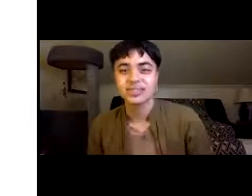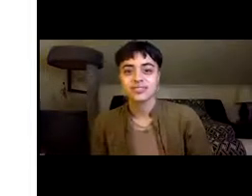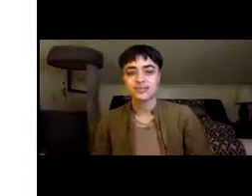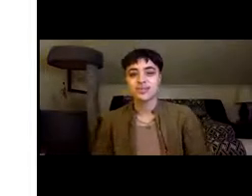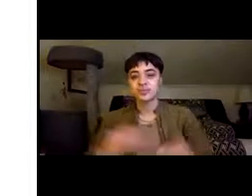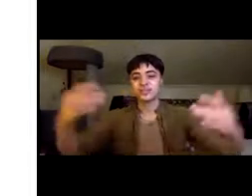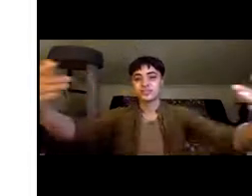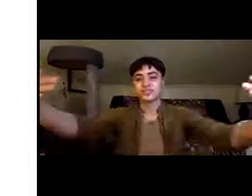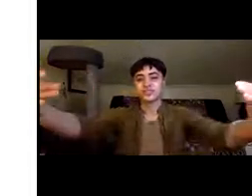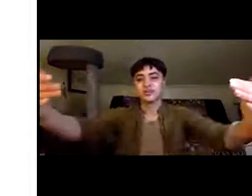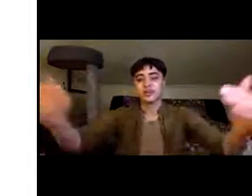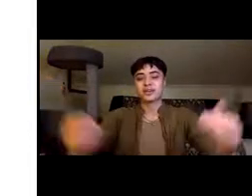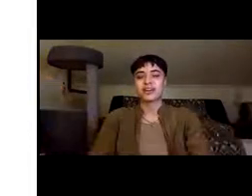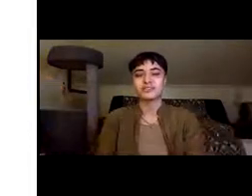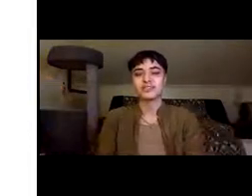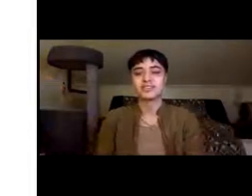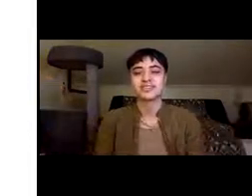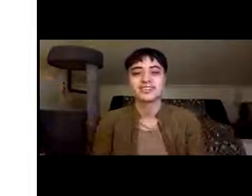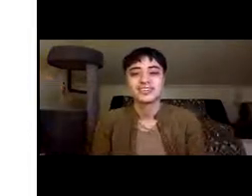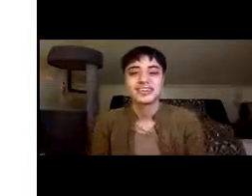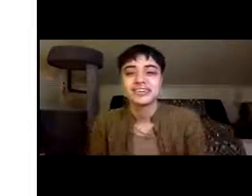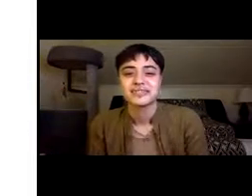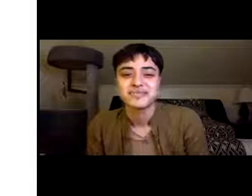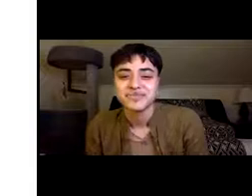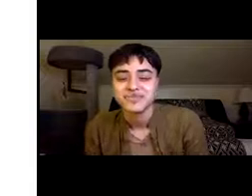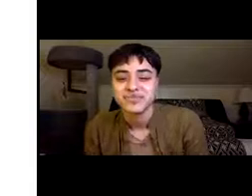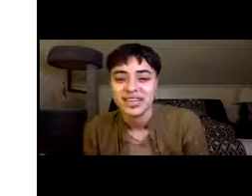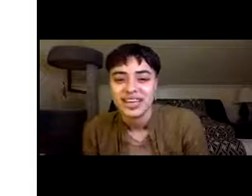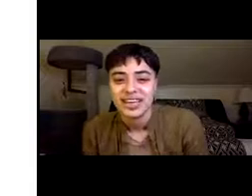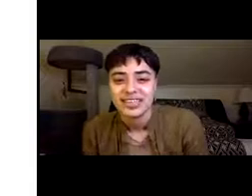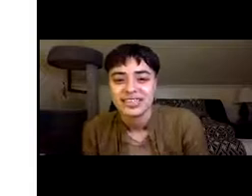trees with the big trees in the background.